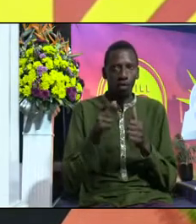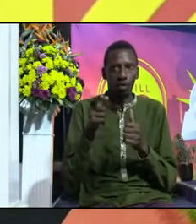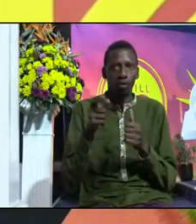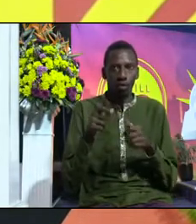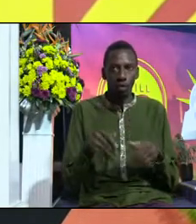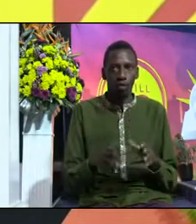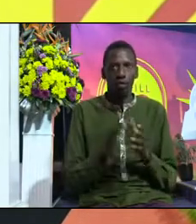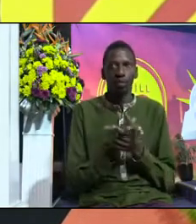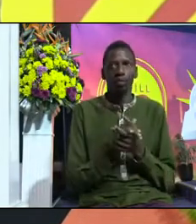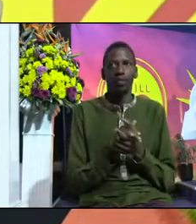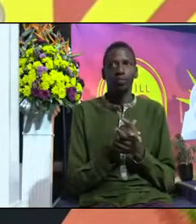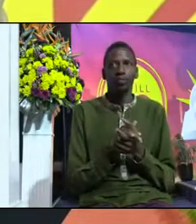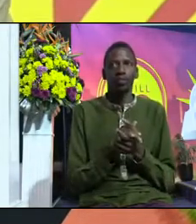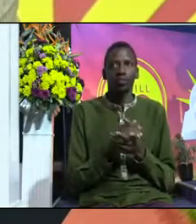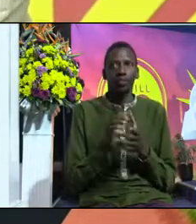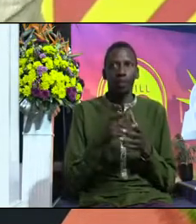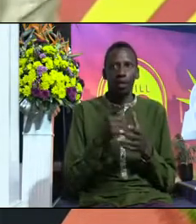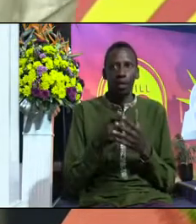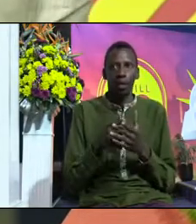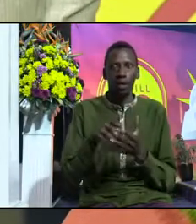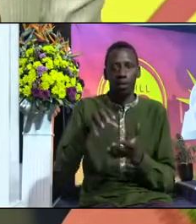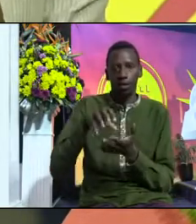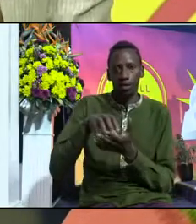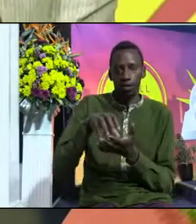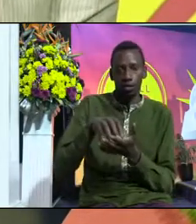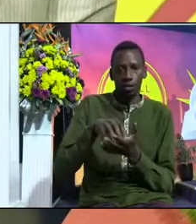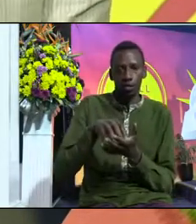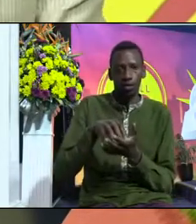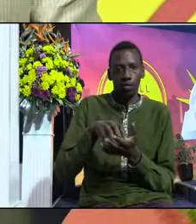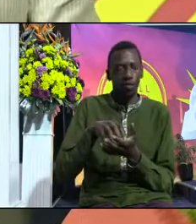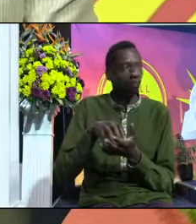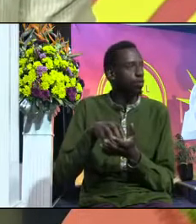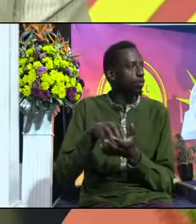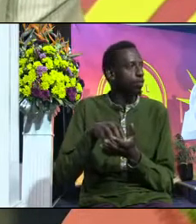out and the circumstances